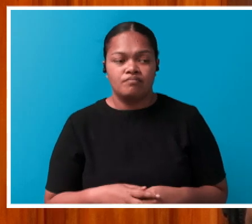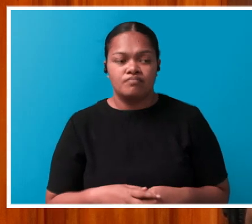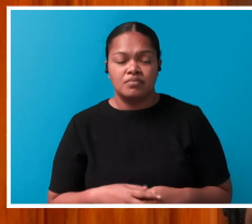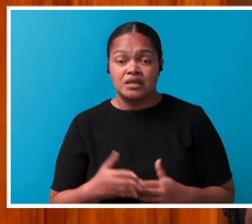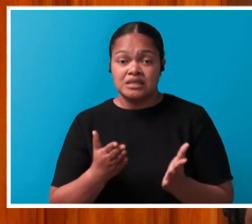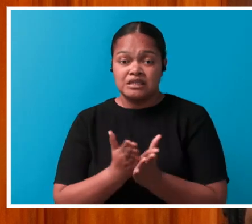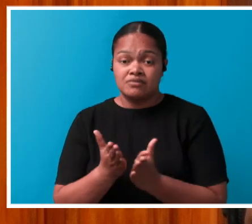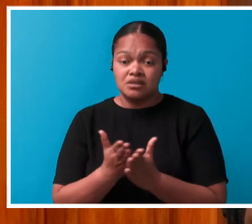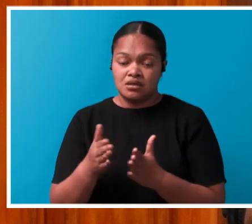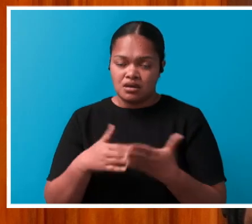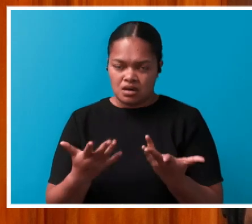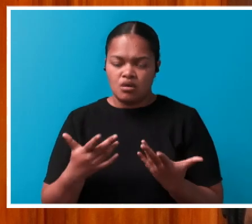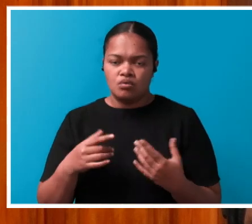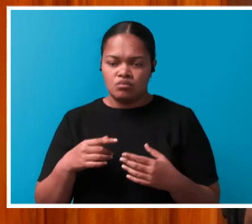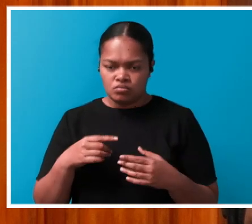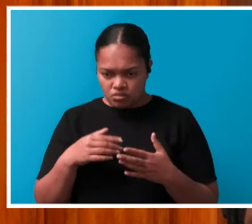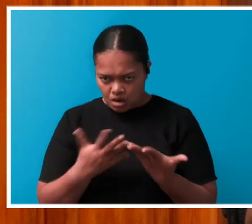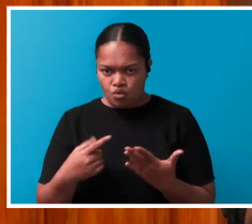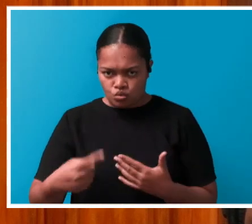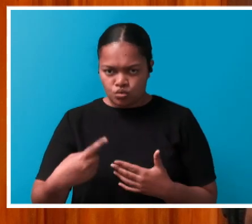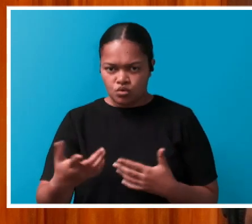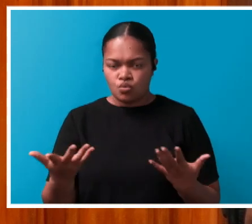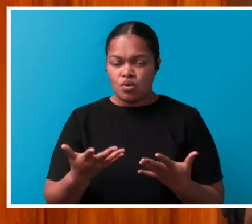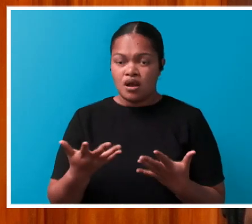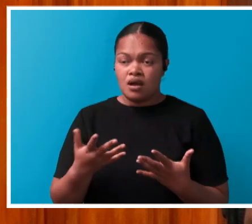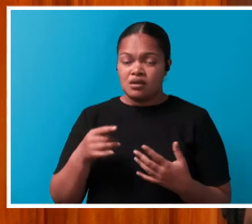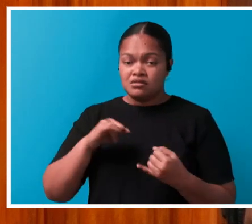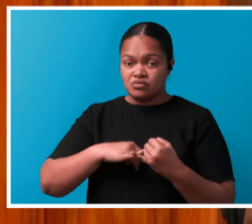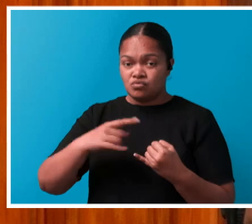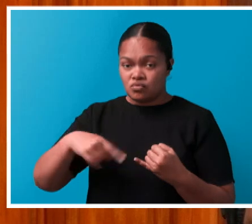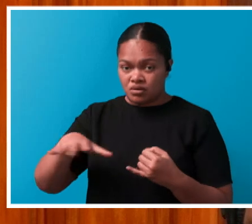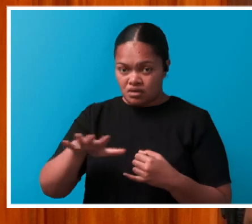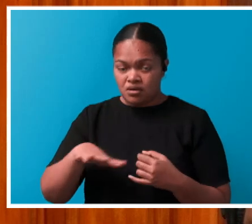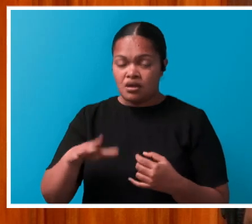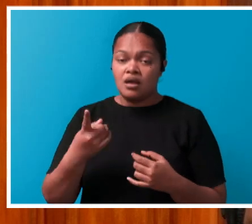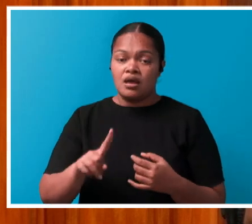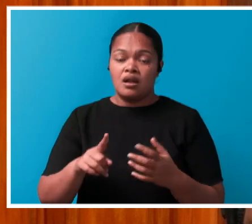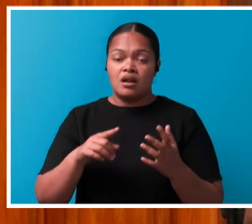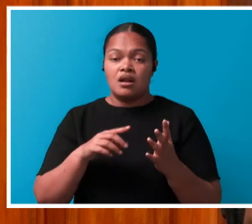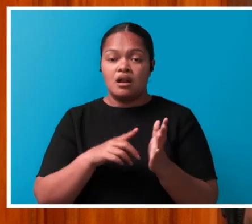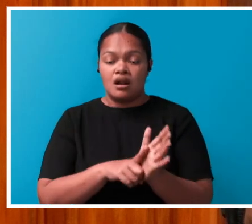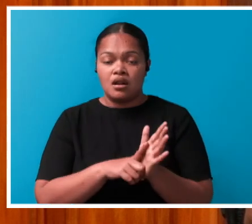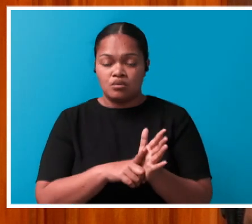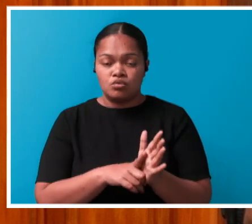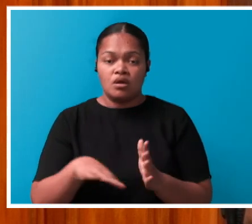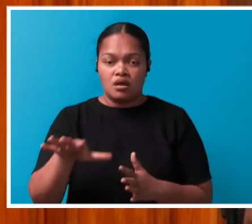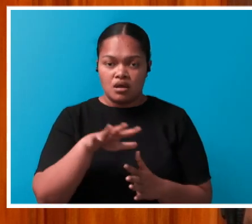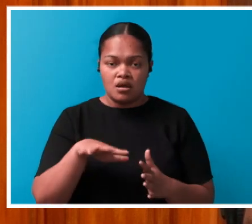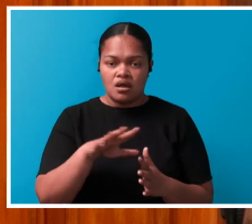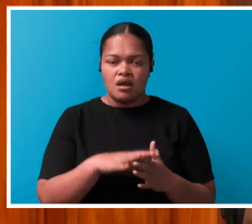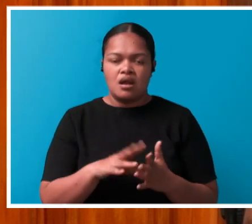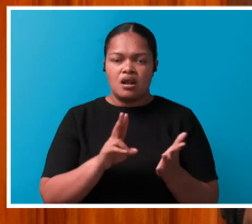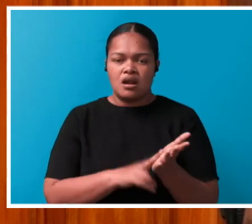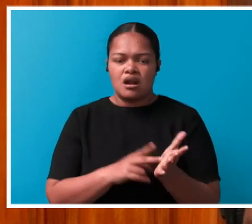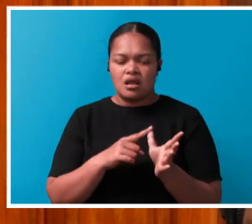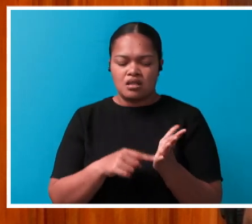services are currently underway in the following areas: Rifle Range, Field 40, Tavakumbu, Vitongo, Natambua, Miyavi, and